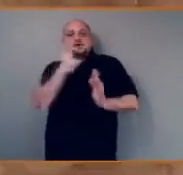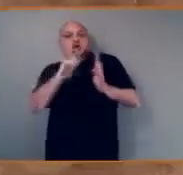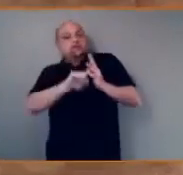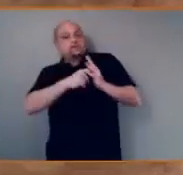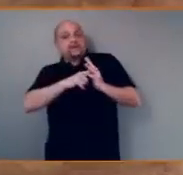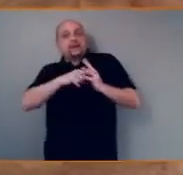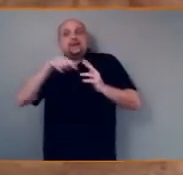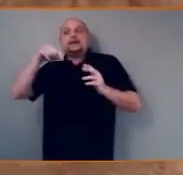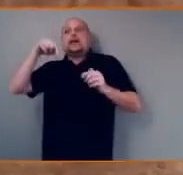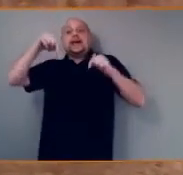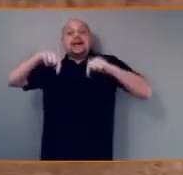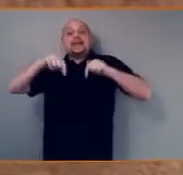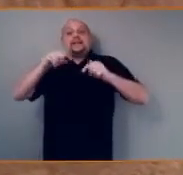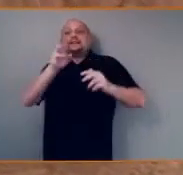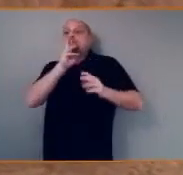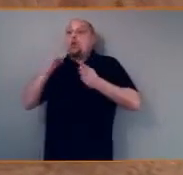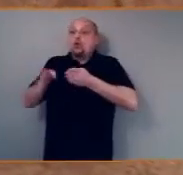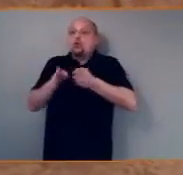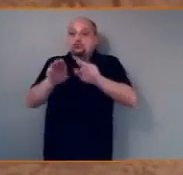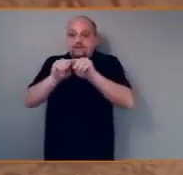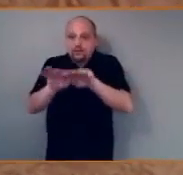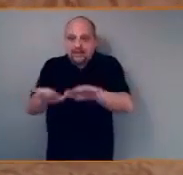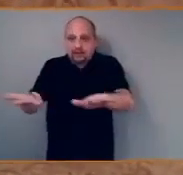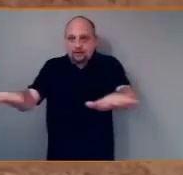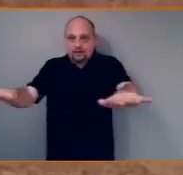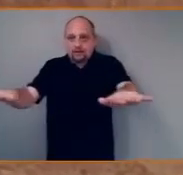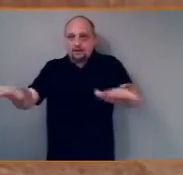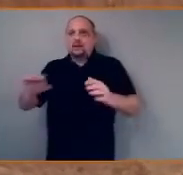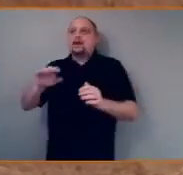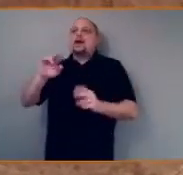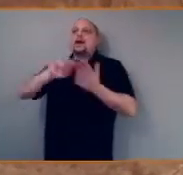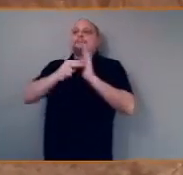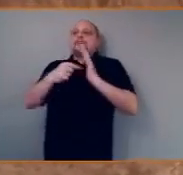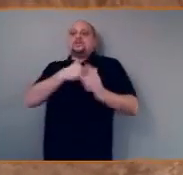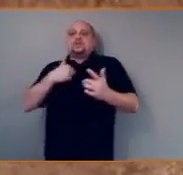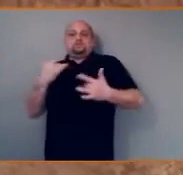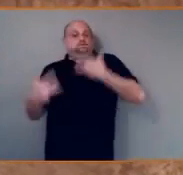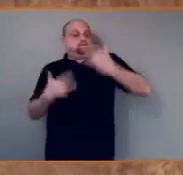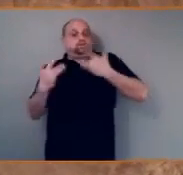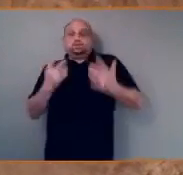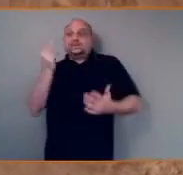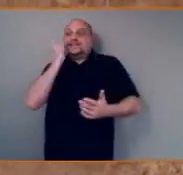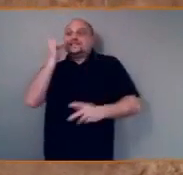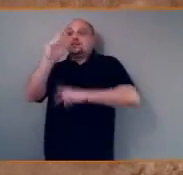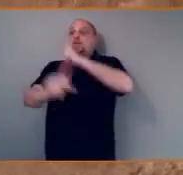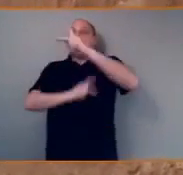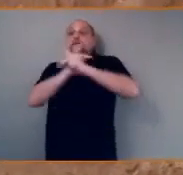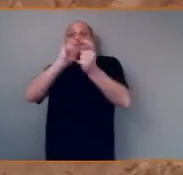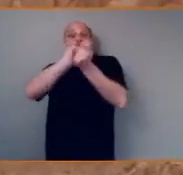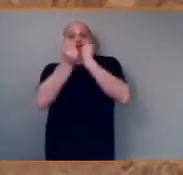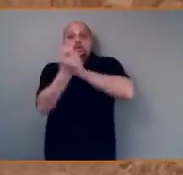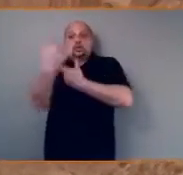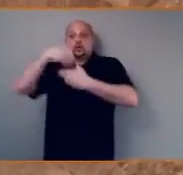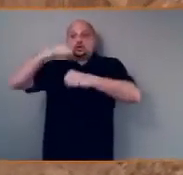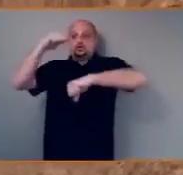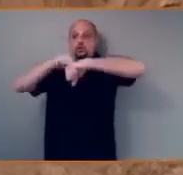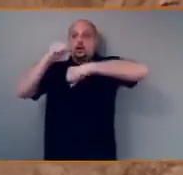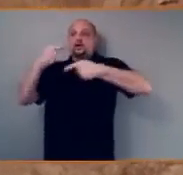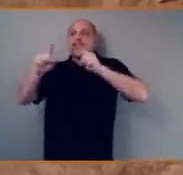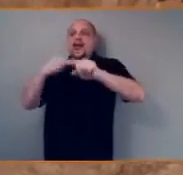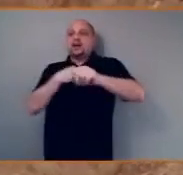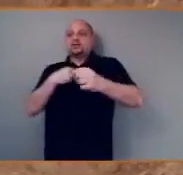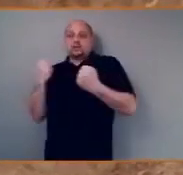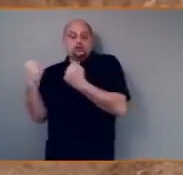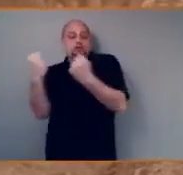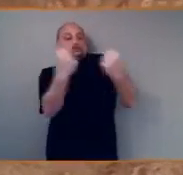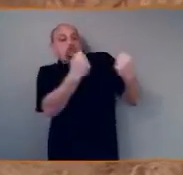river delta. So we're really excited to find out what kind of changes in the rocks we can see as we drive up around